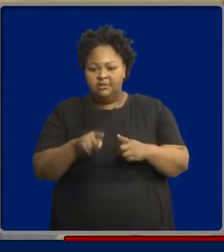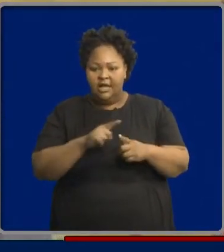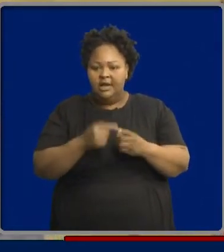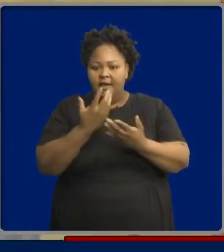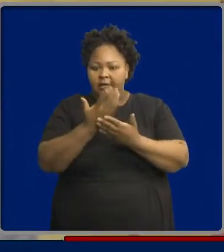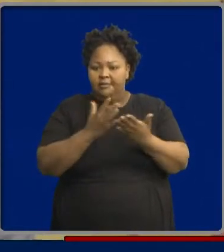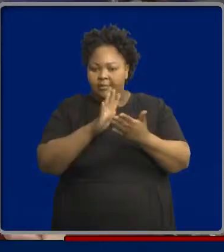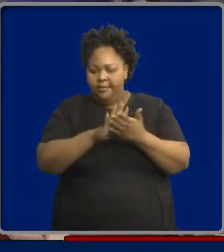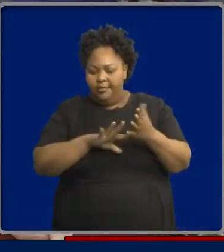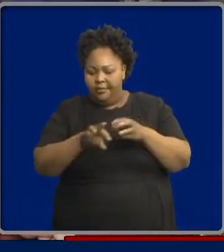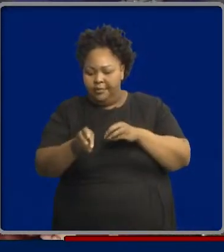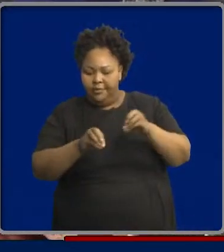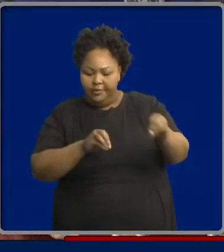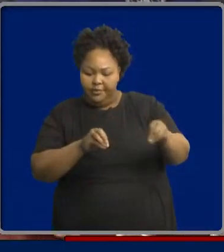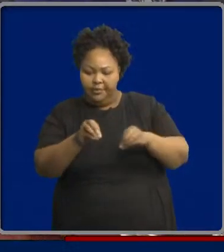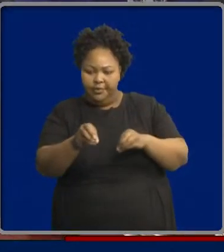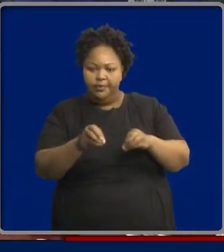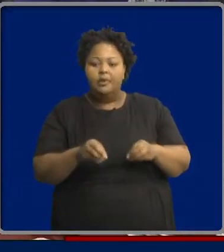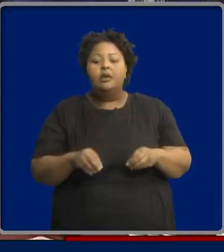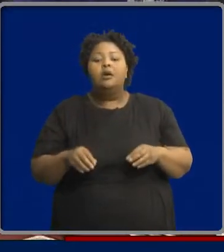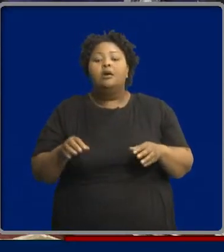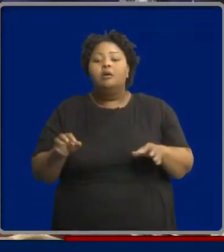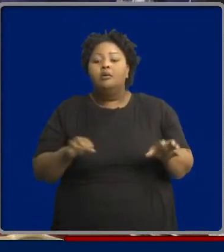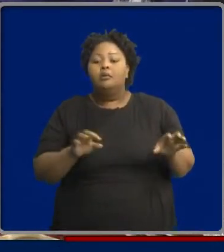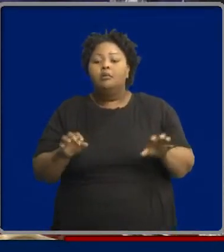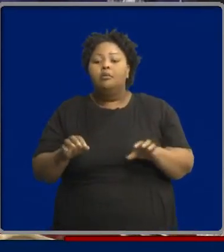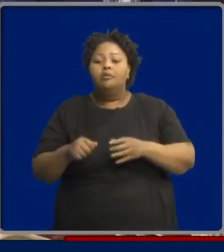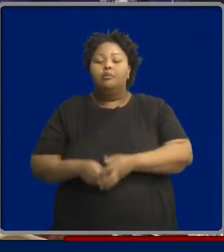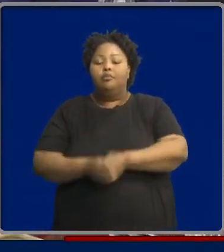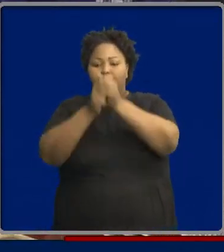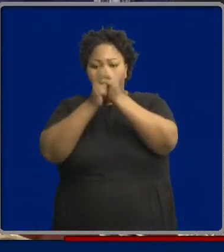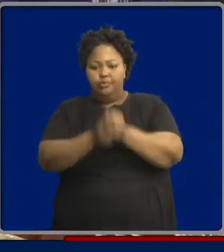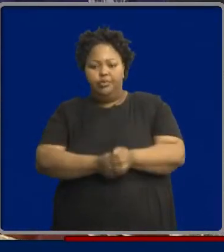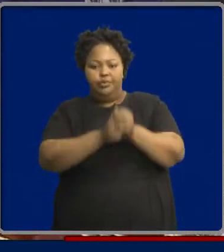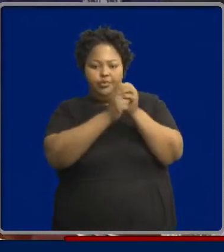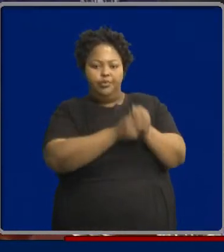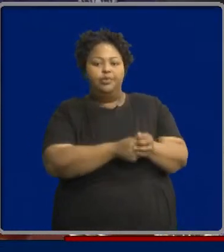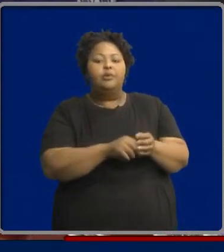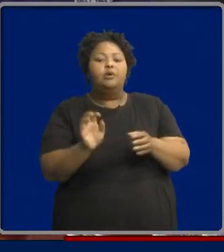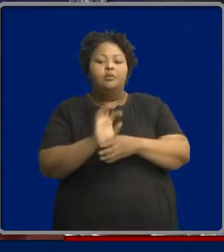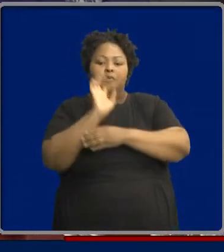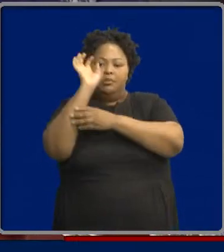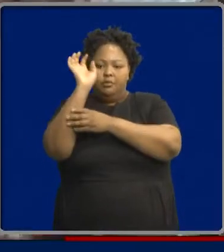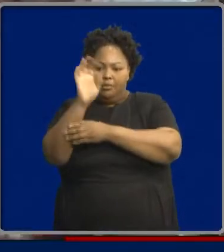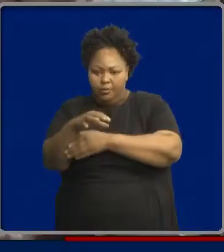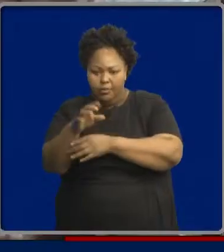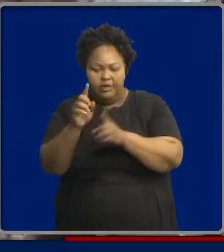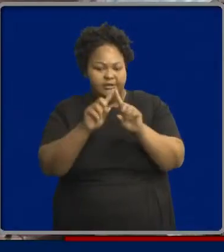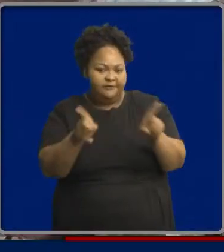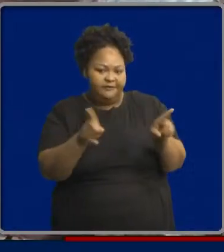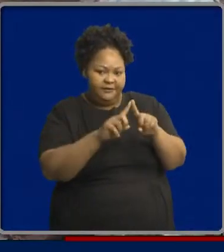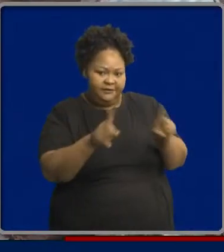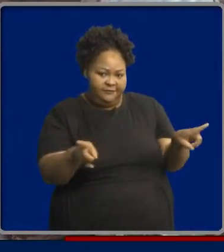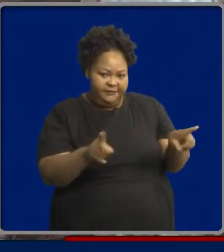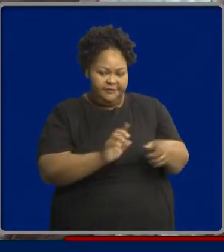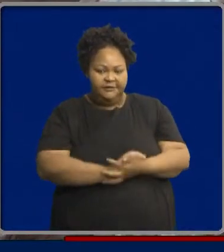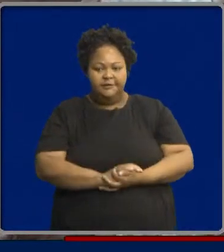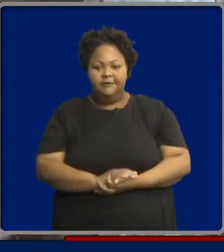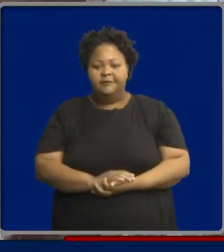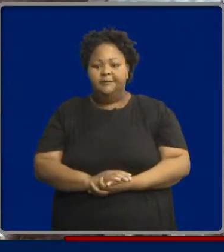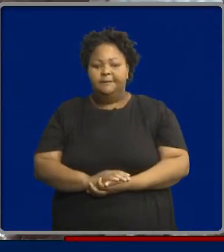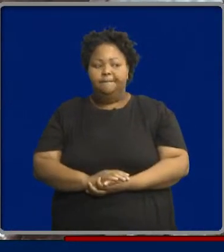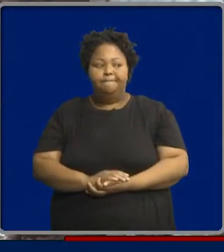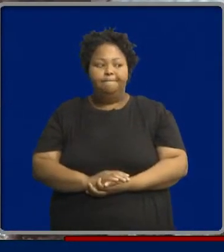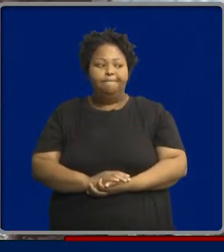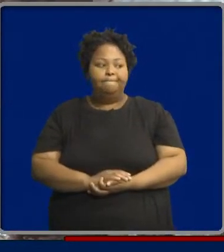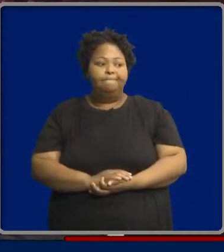umlabalaba, netball, volleyball, and all other sporting courts as time will allow us and resources. What